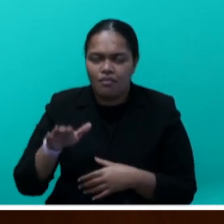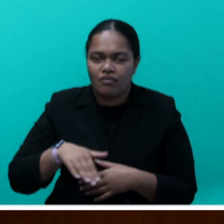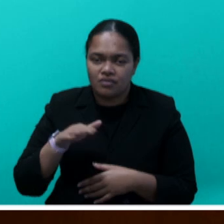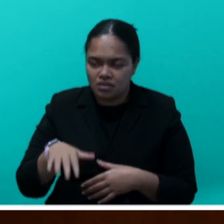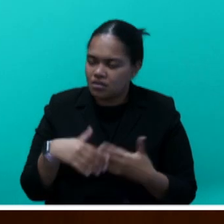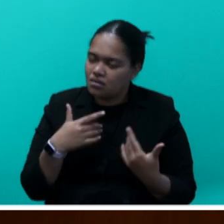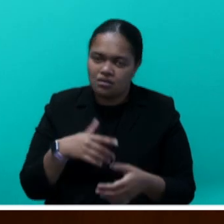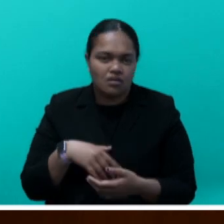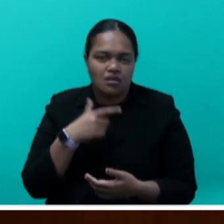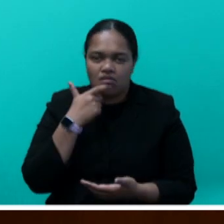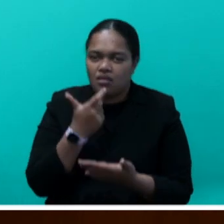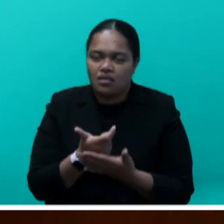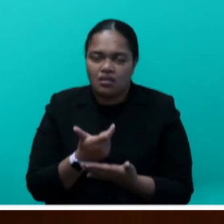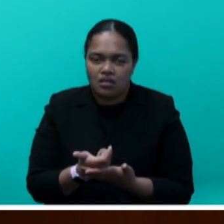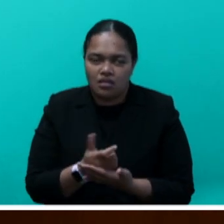impressive.